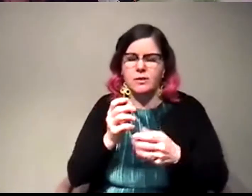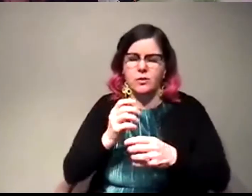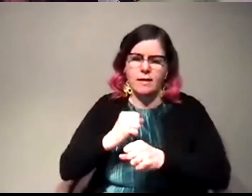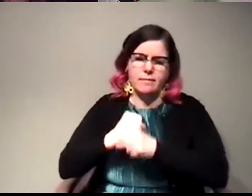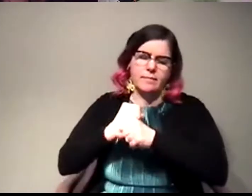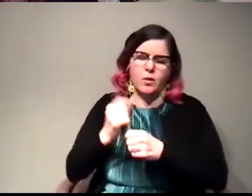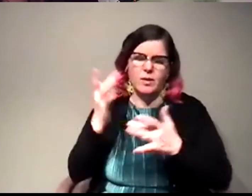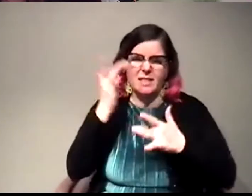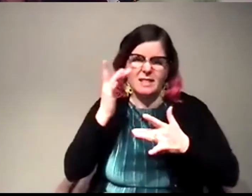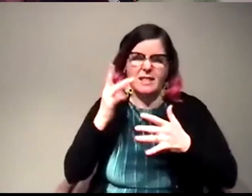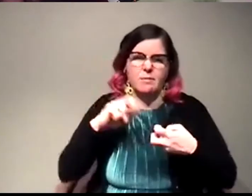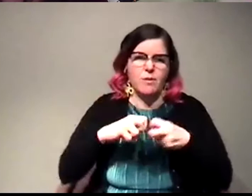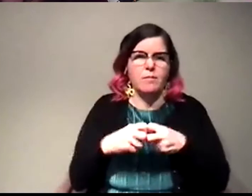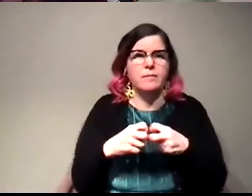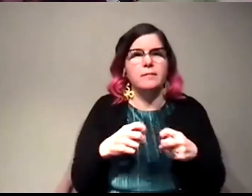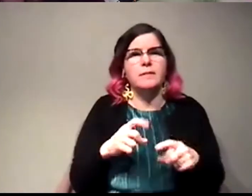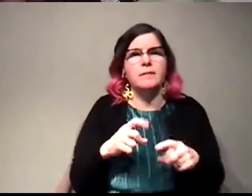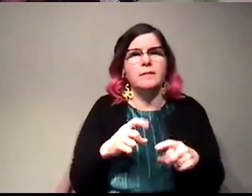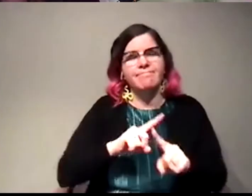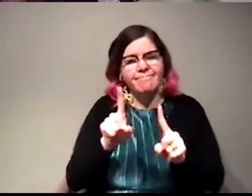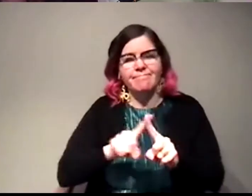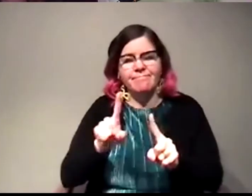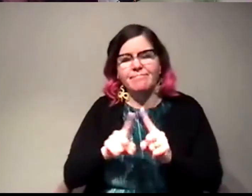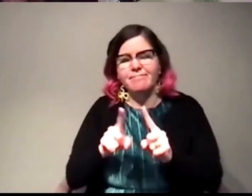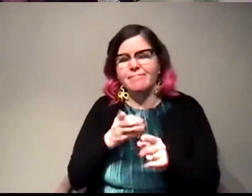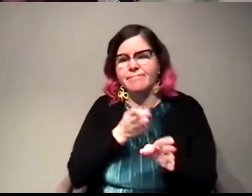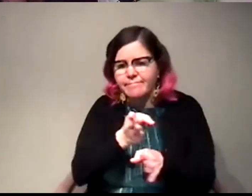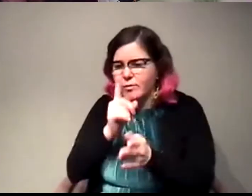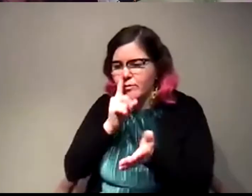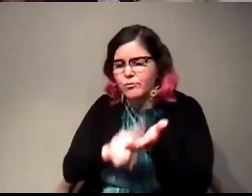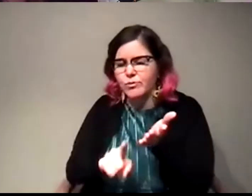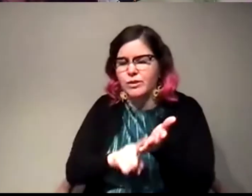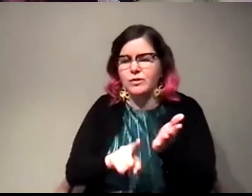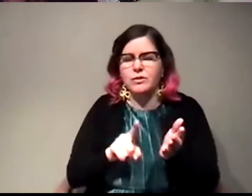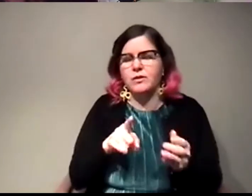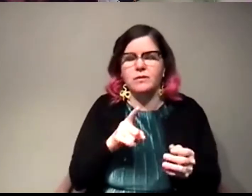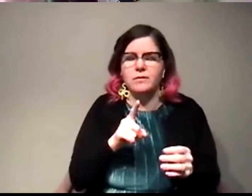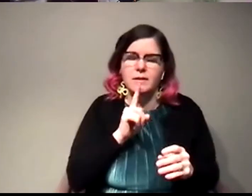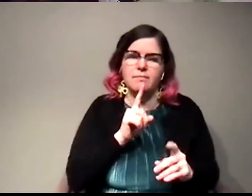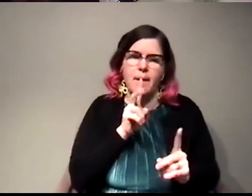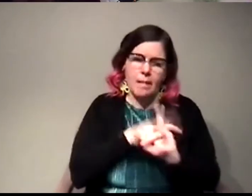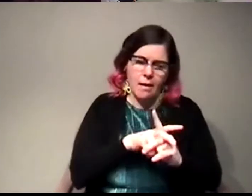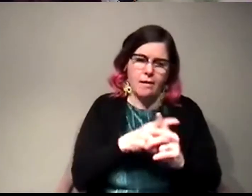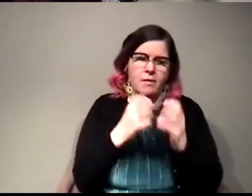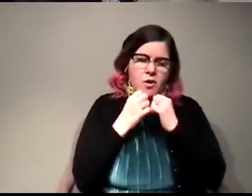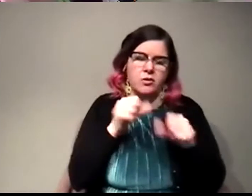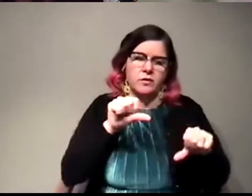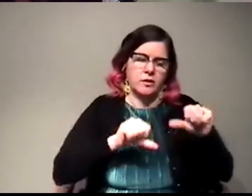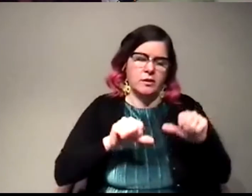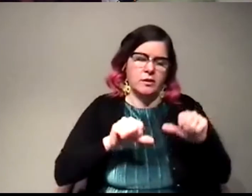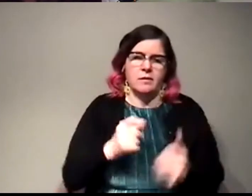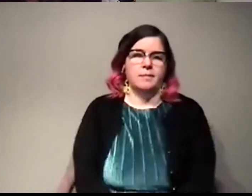fungus, lots of different areas of research going on, but it's all really interesting applied conservation science. Awesome. Thanks for sharing